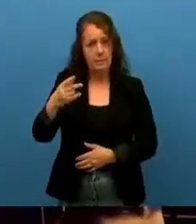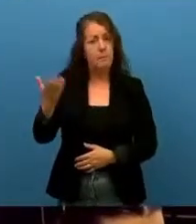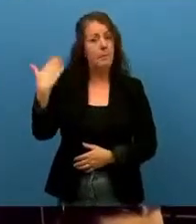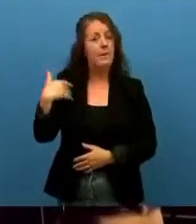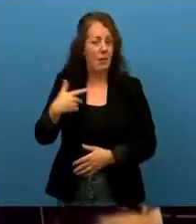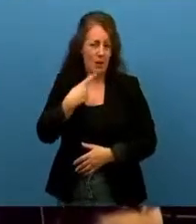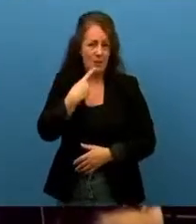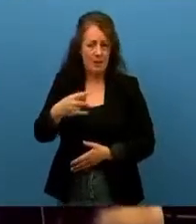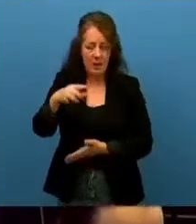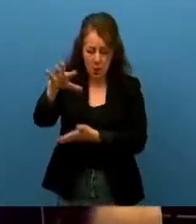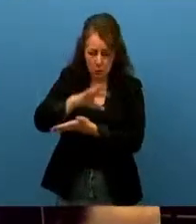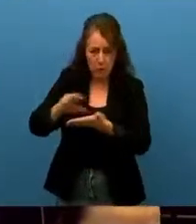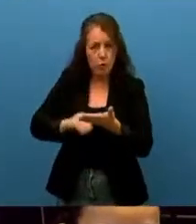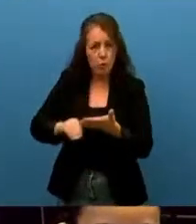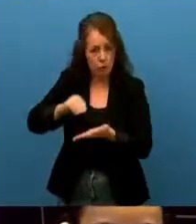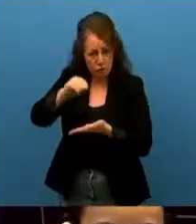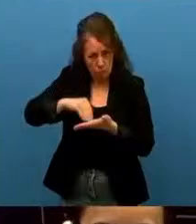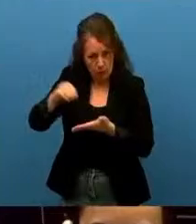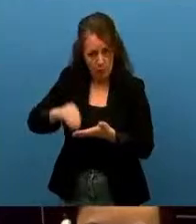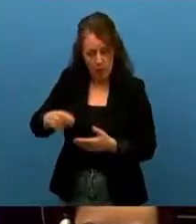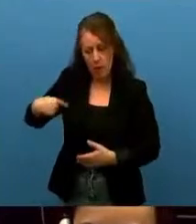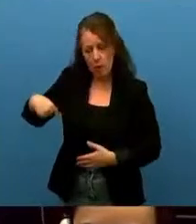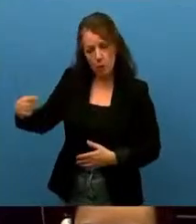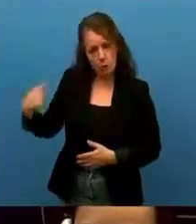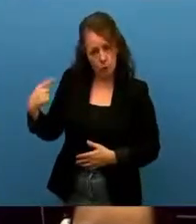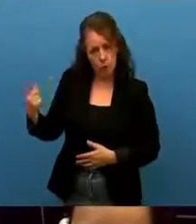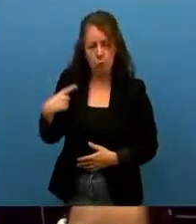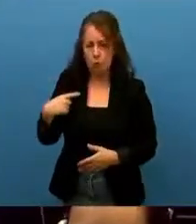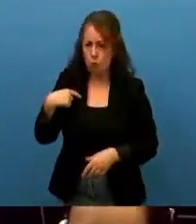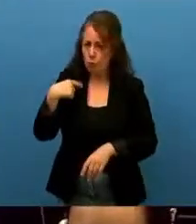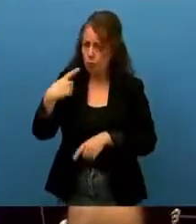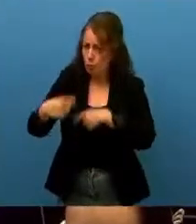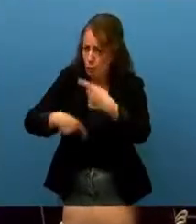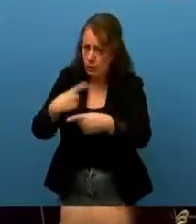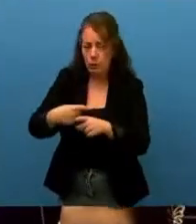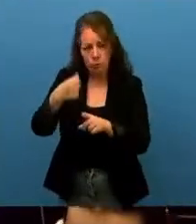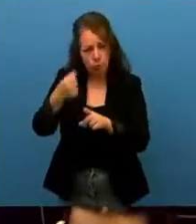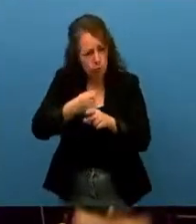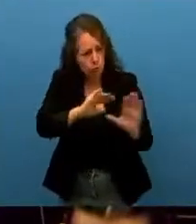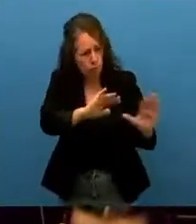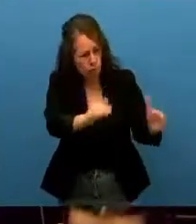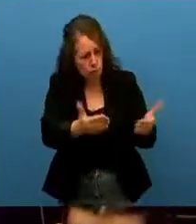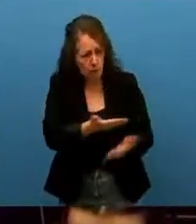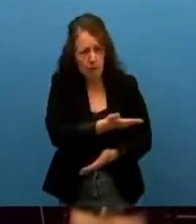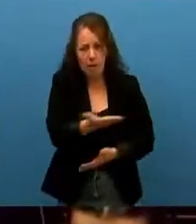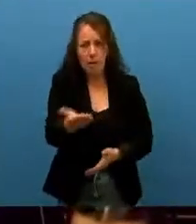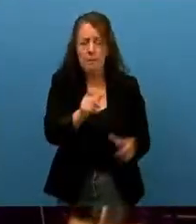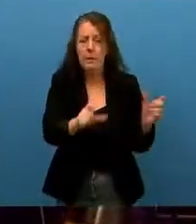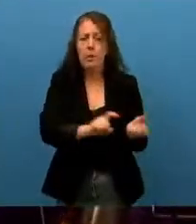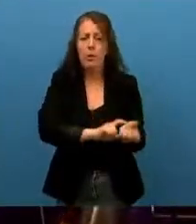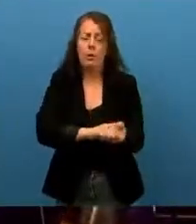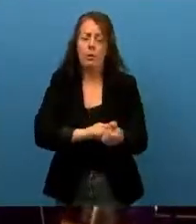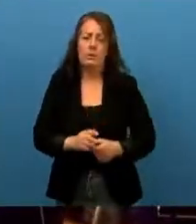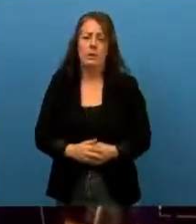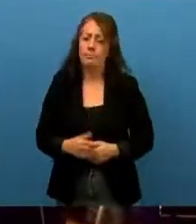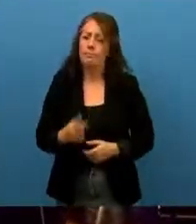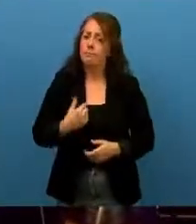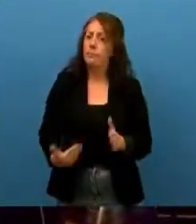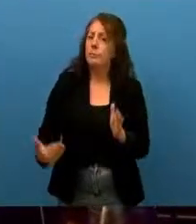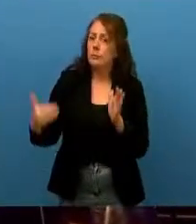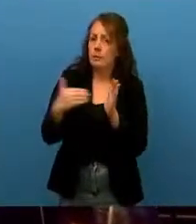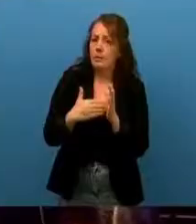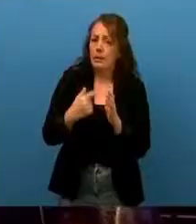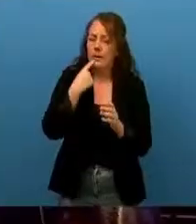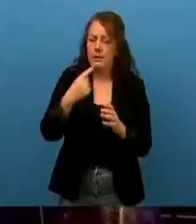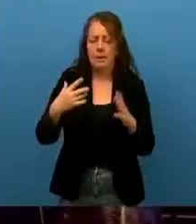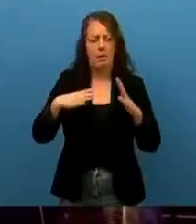of this resolution, human rights and the rights of Indigenous peoples, will continue to work to support Indigenous peoples and their rights. We reiterate